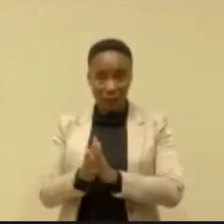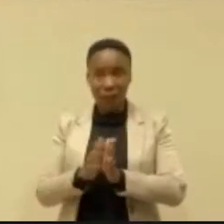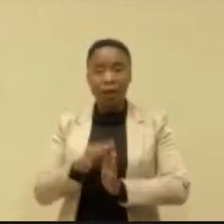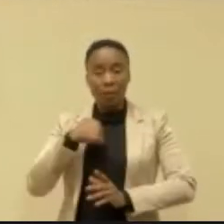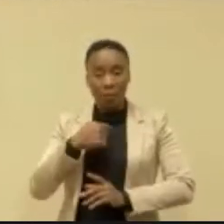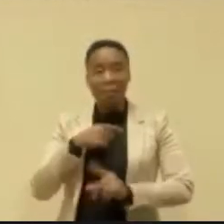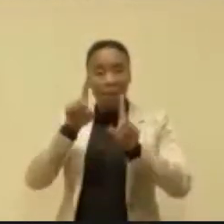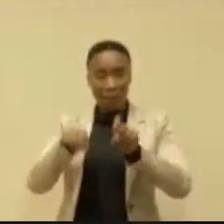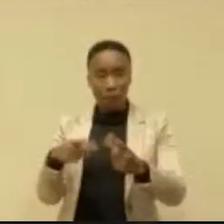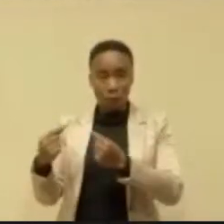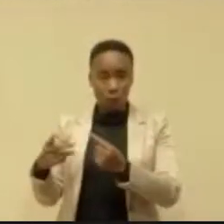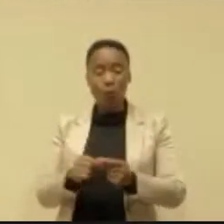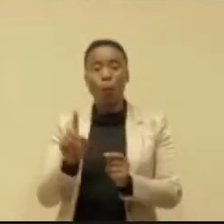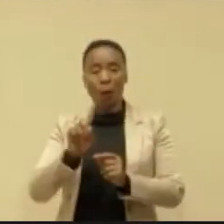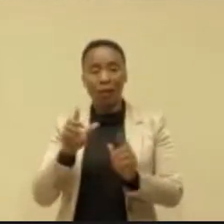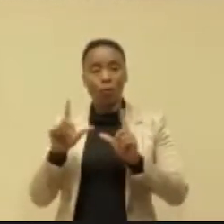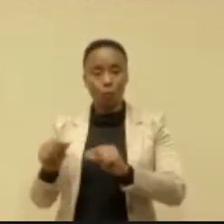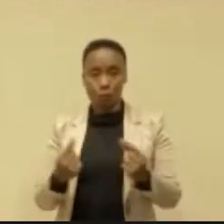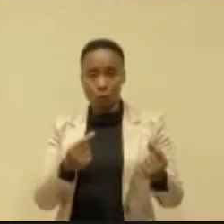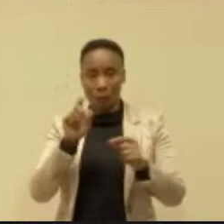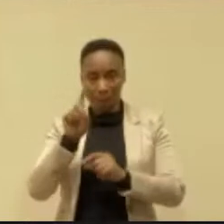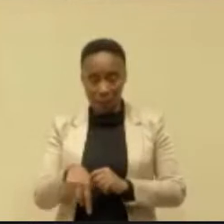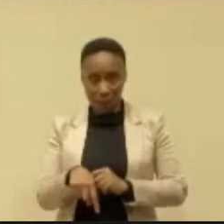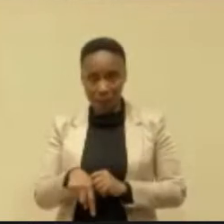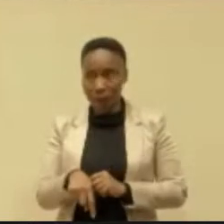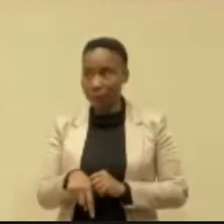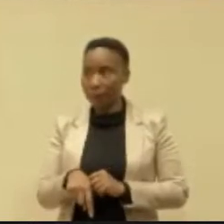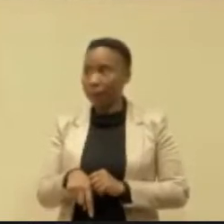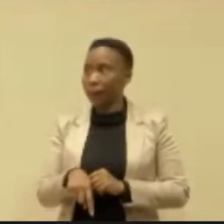do what i must do i must fall on